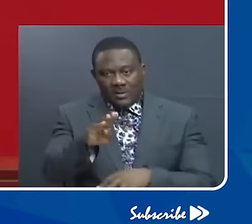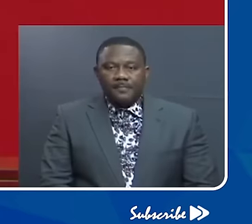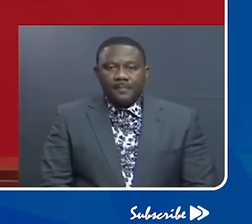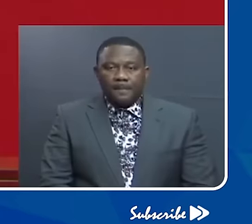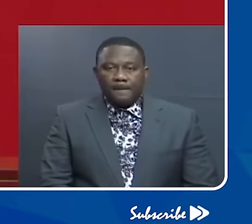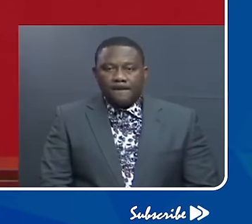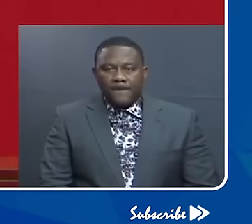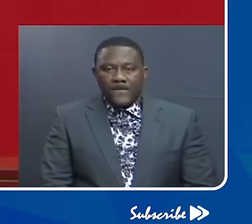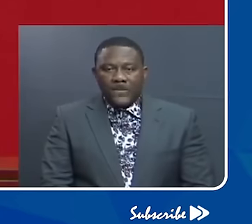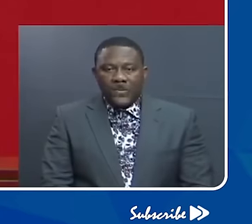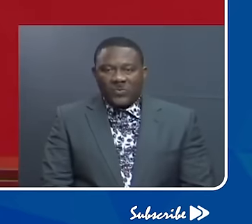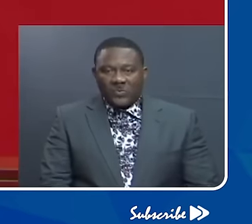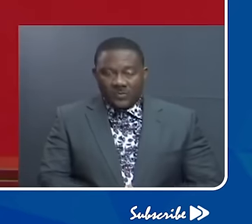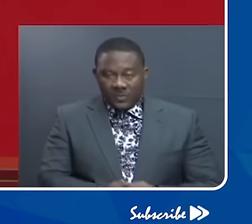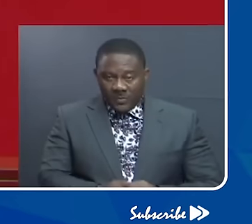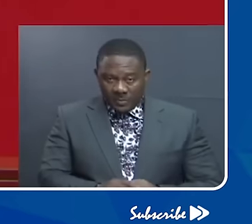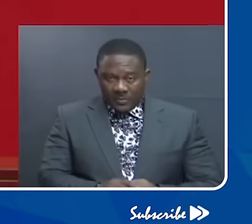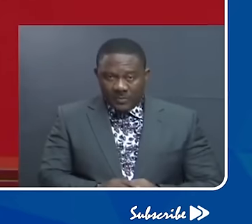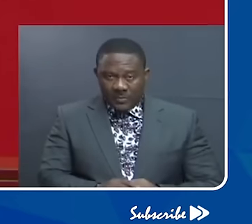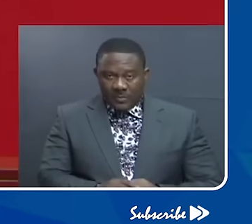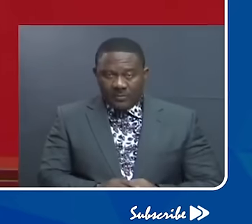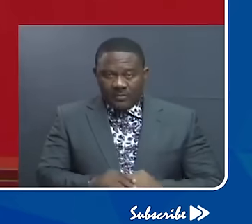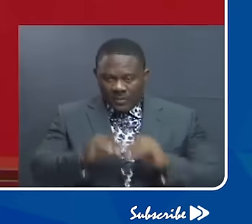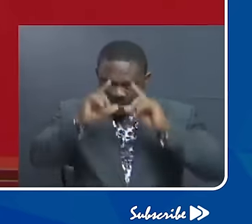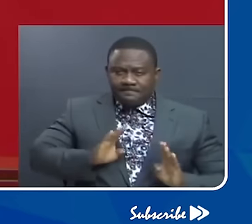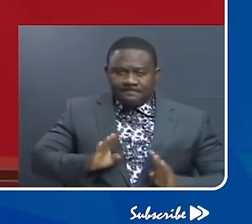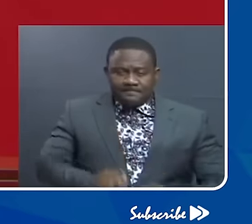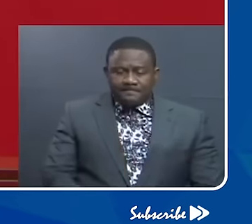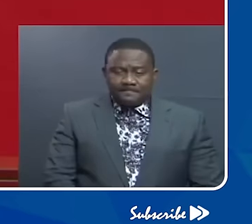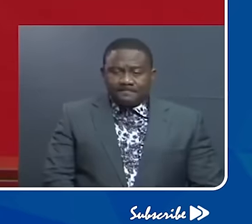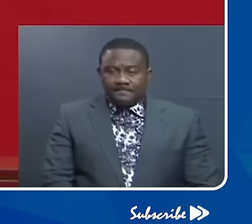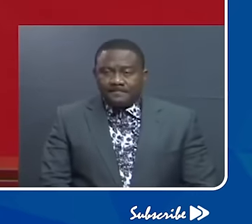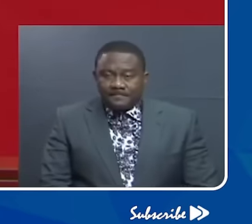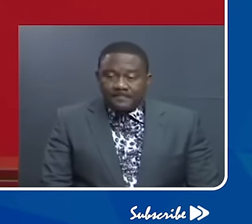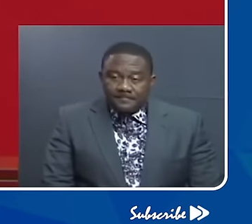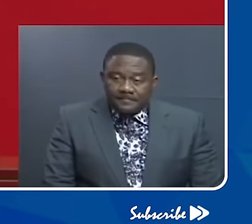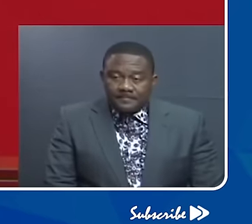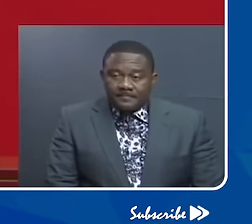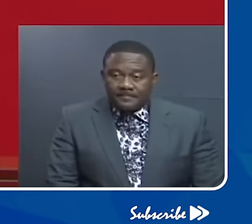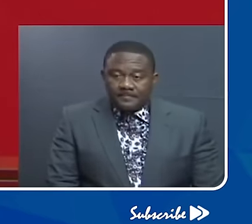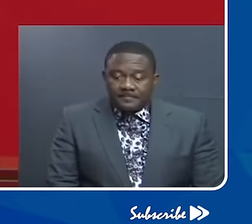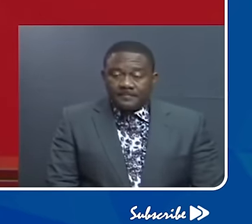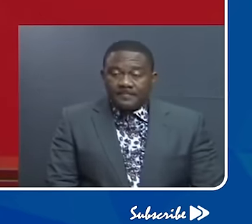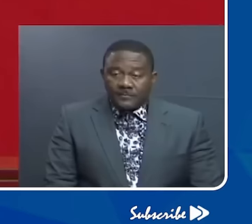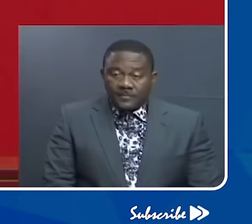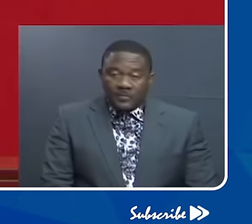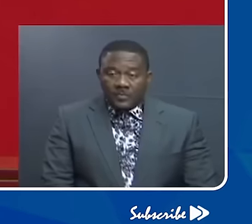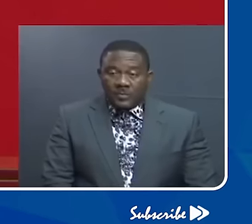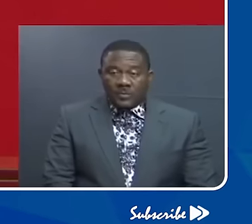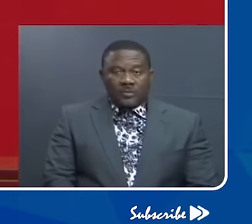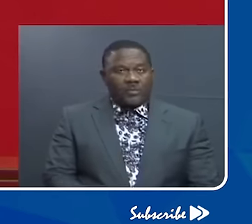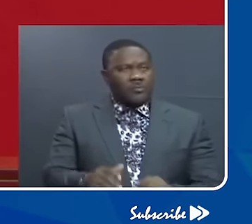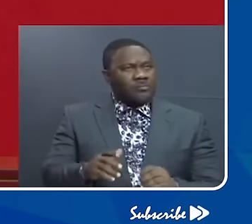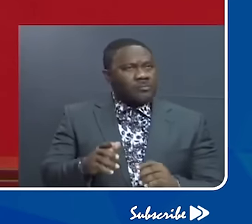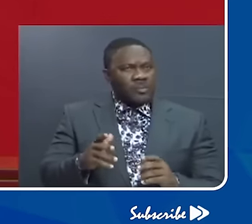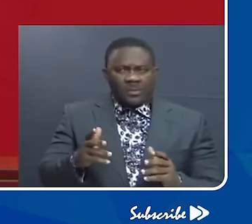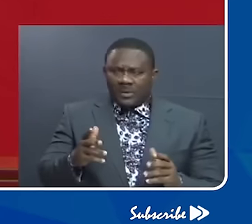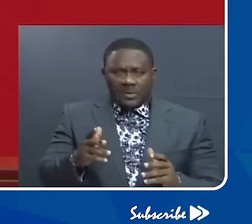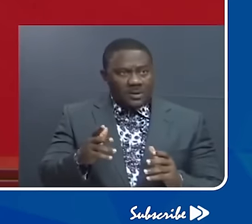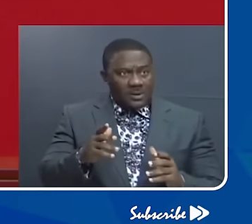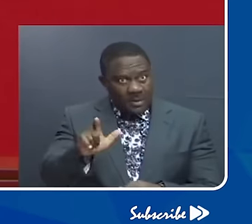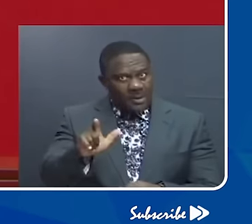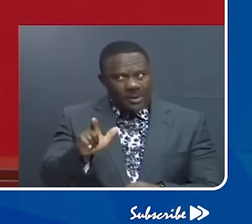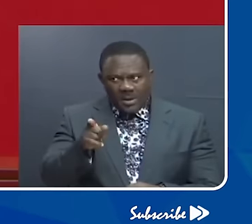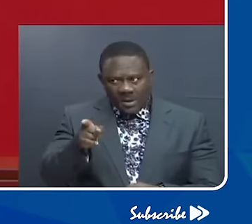2024. The behavior exhibited by the President in refusing to accept the transmission of this